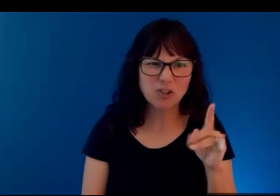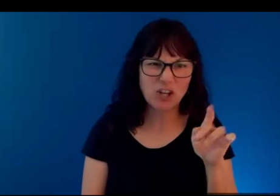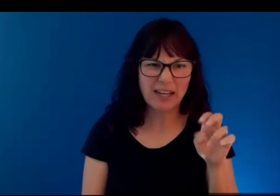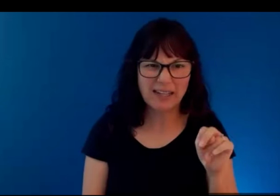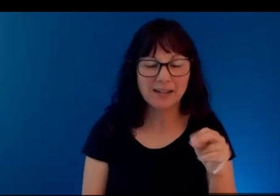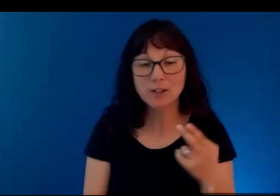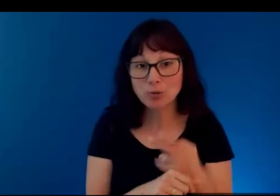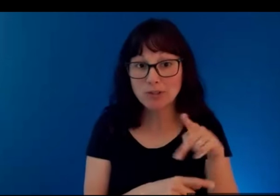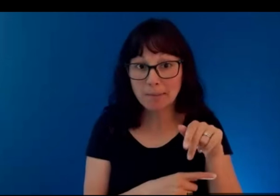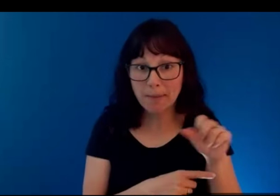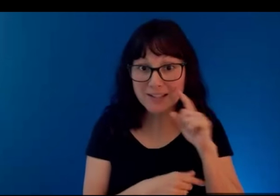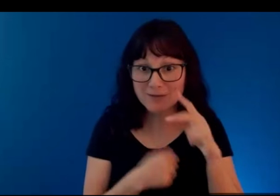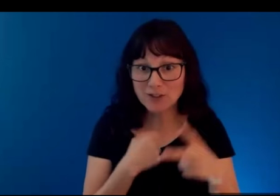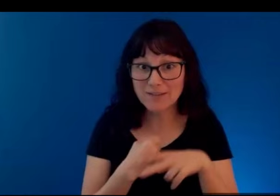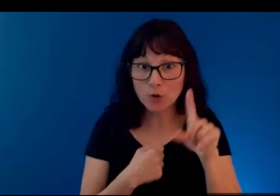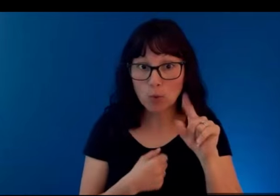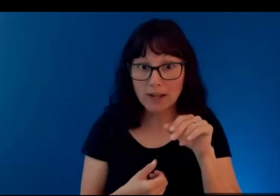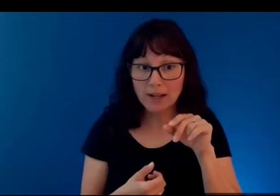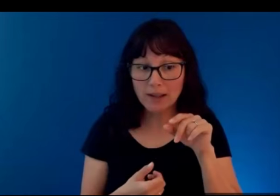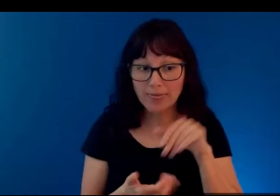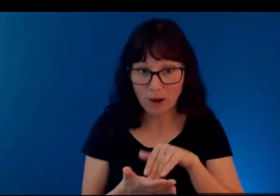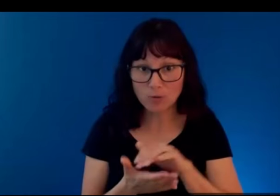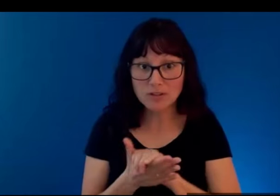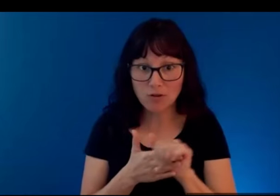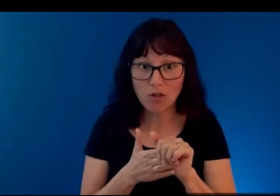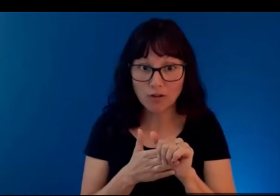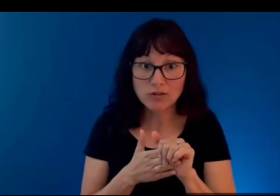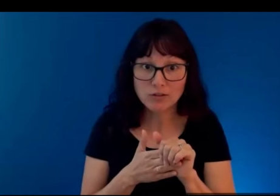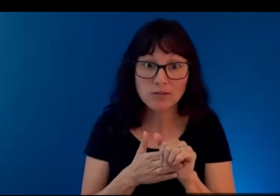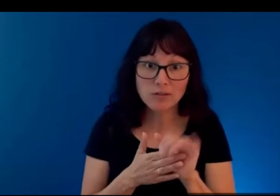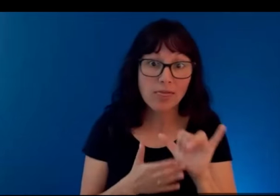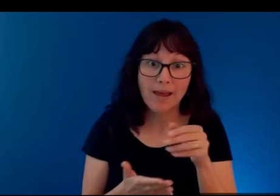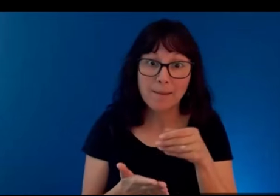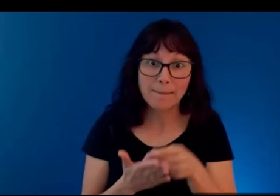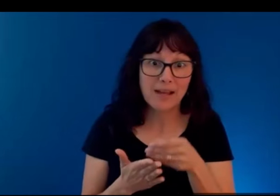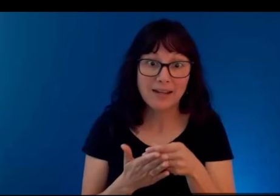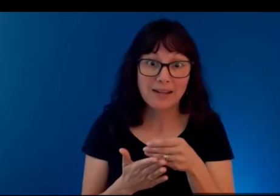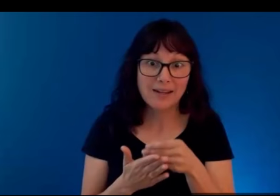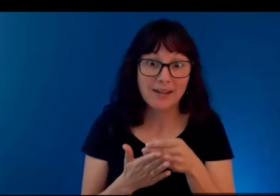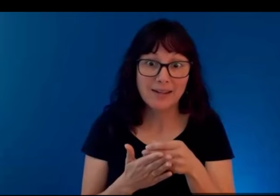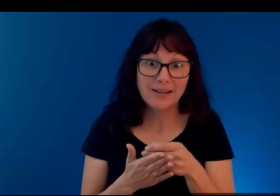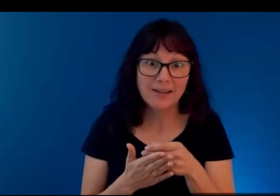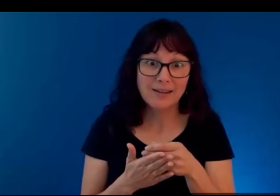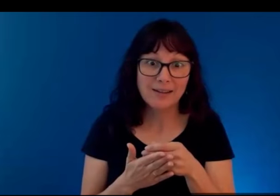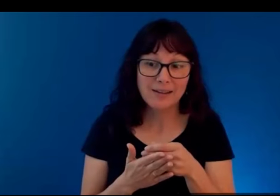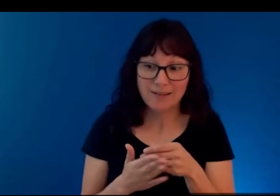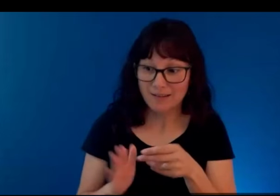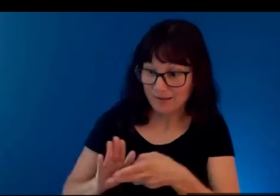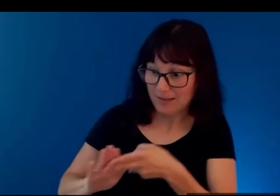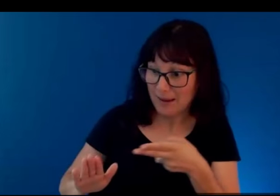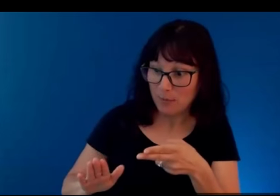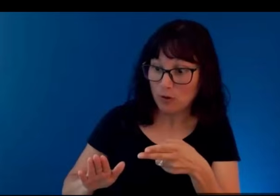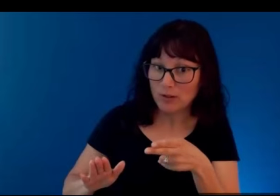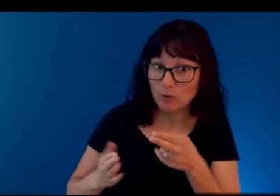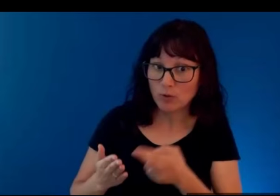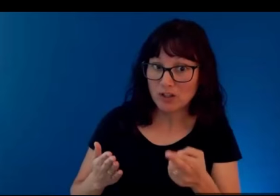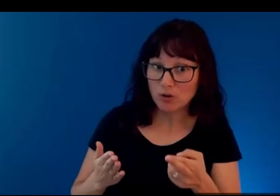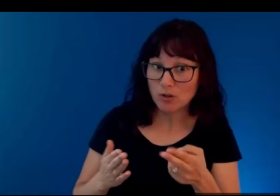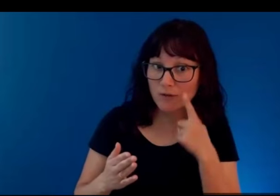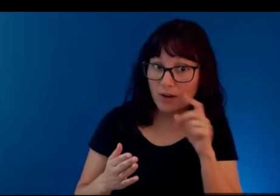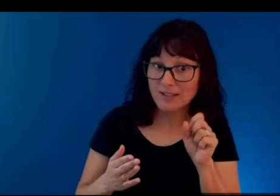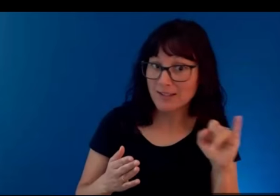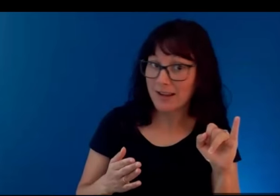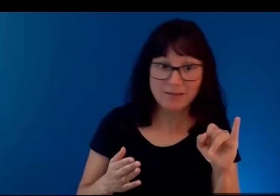save $20,000. That money does not count as a resource for SSI as long as it's in